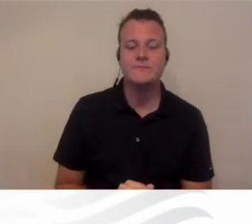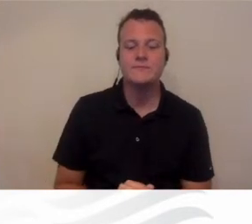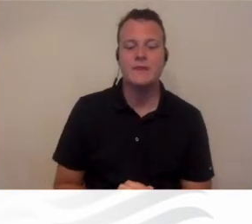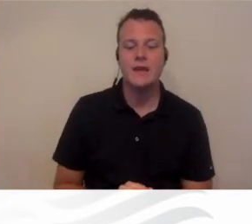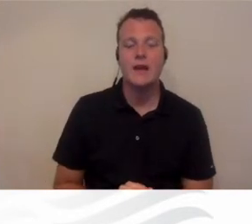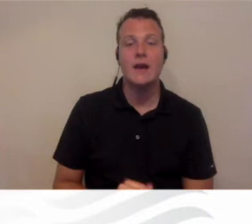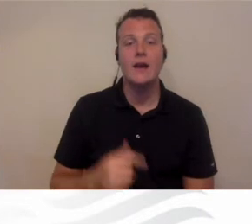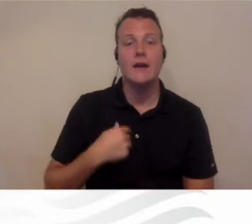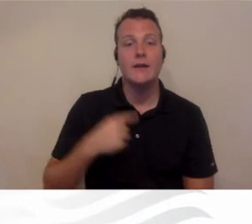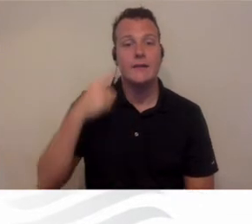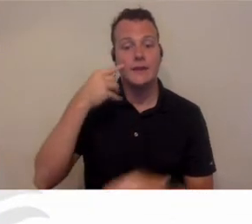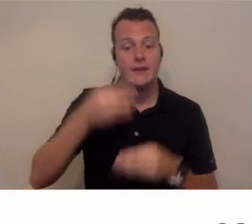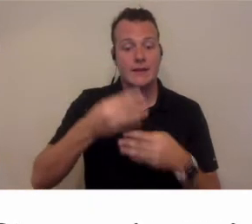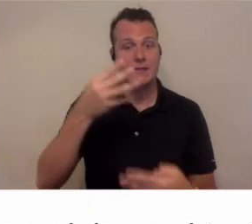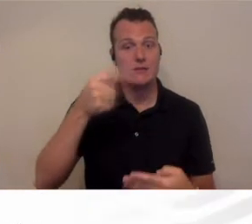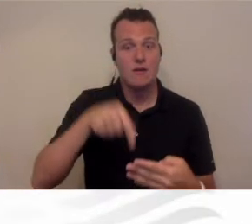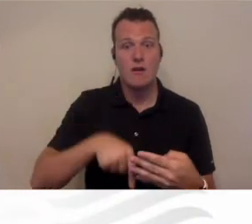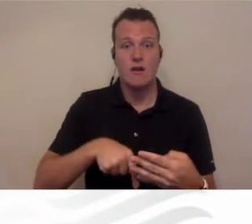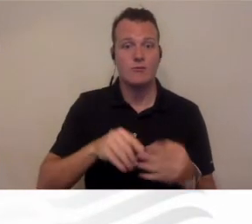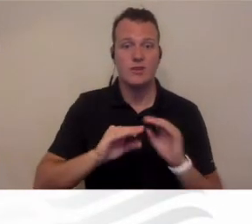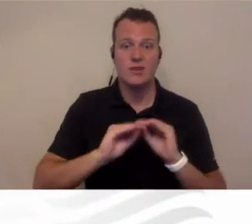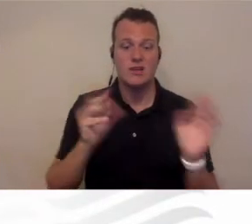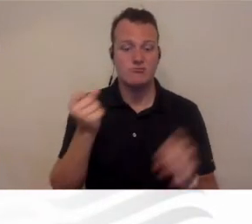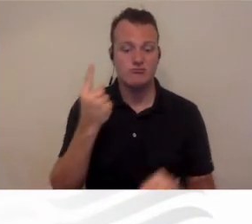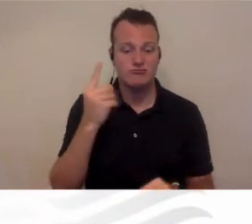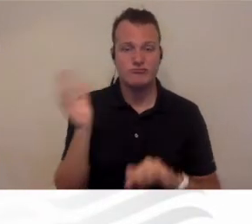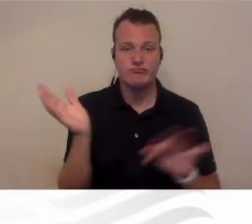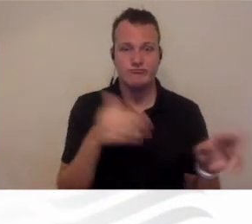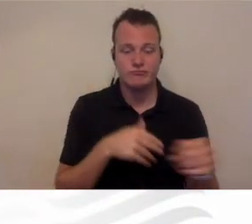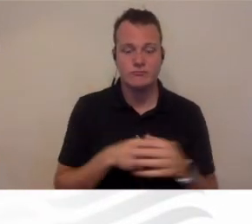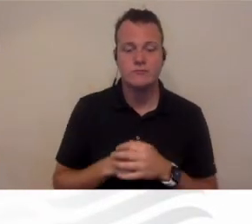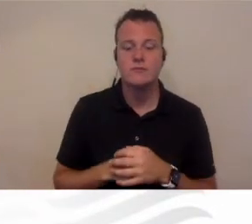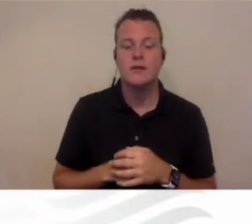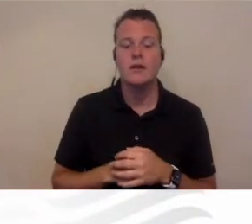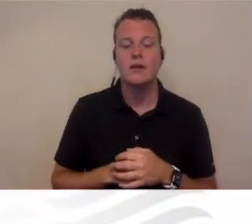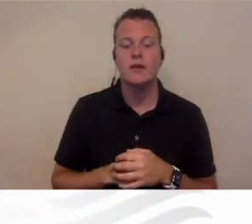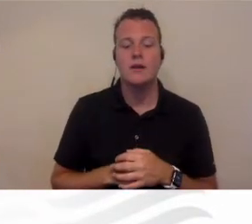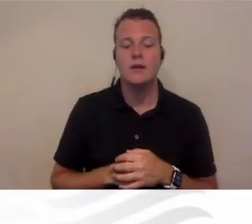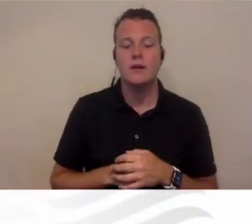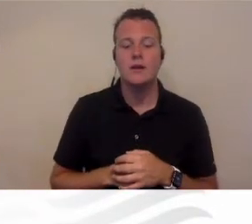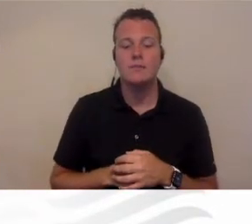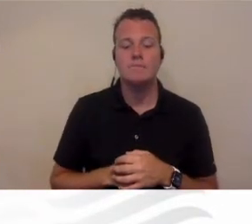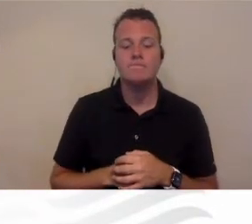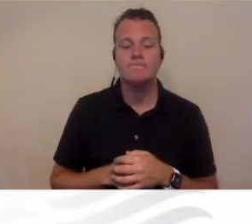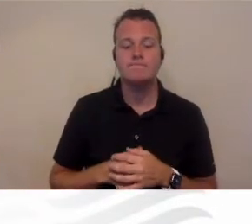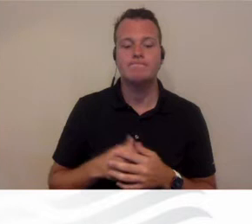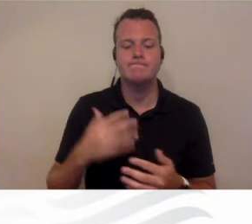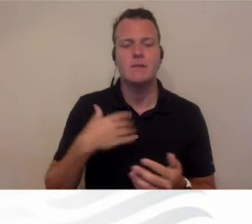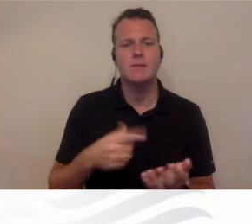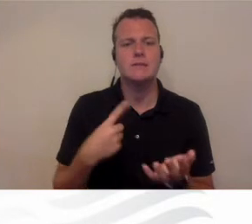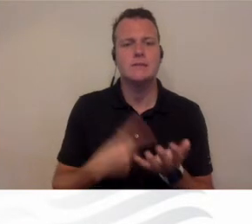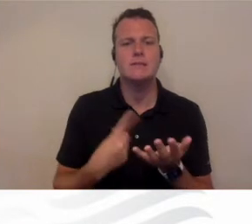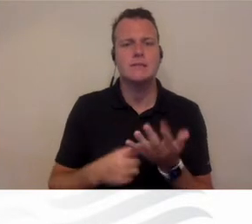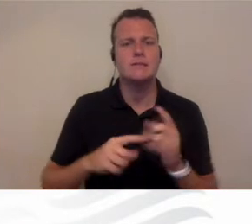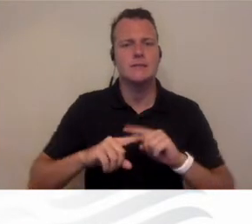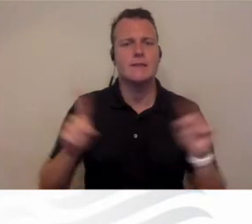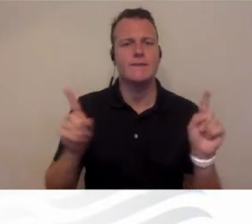all pretty self-evident, so I'm going to go past those. I'm going to talk about the difference